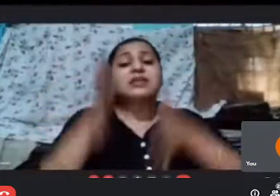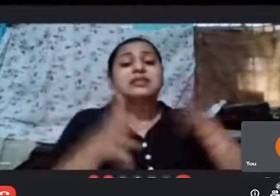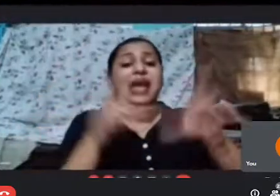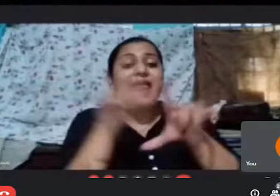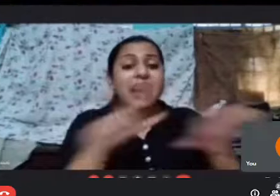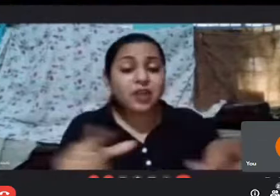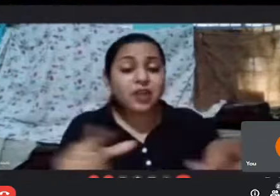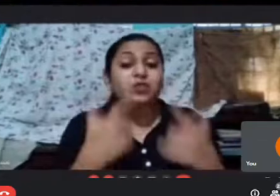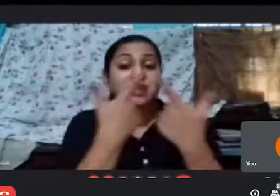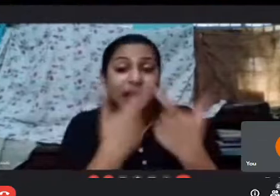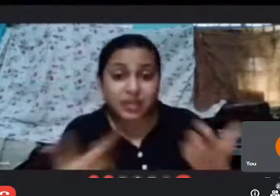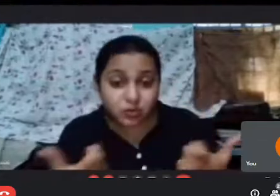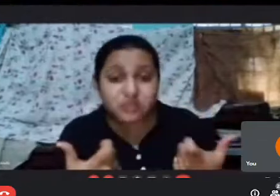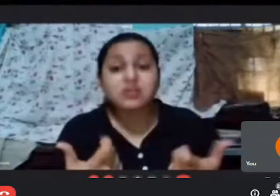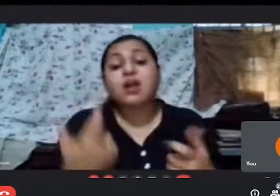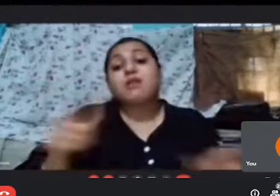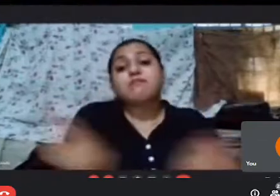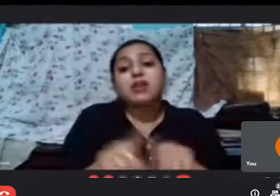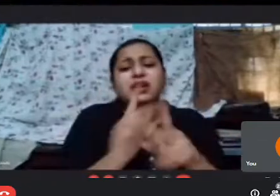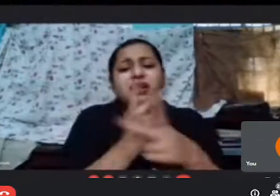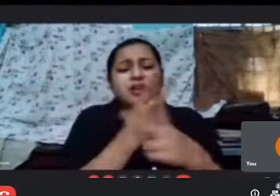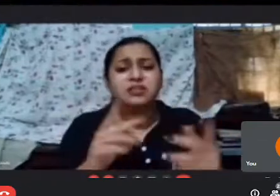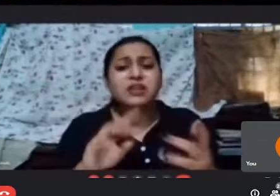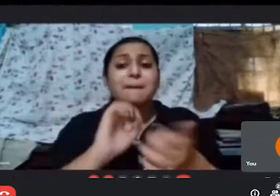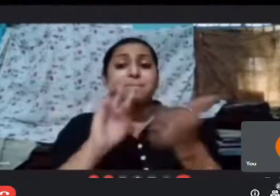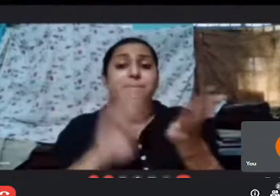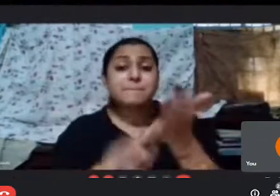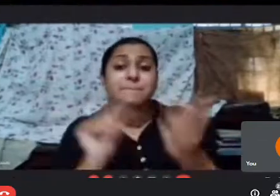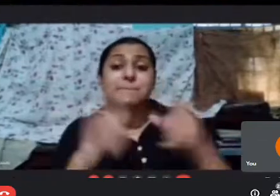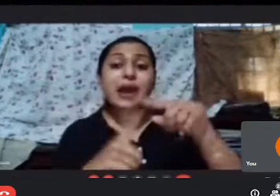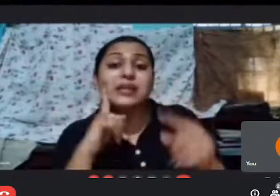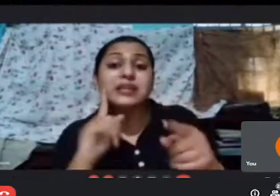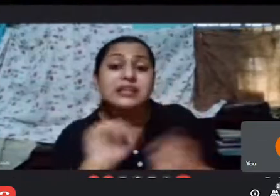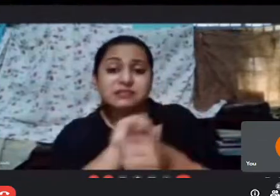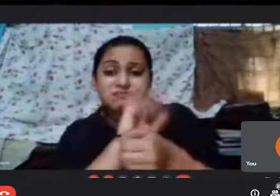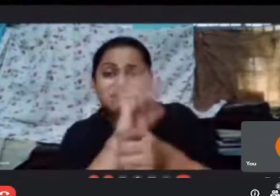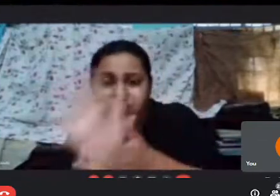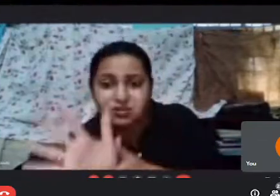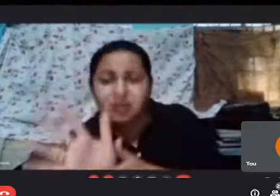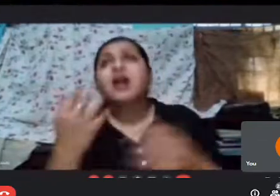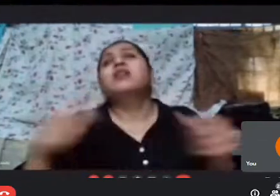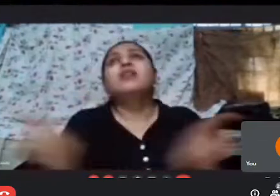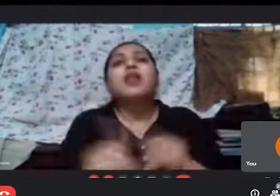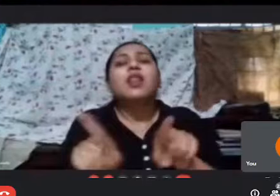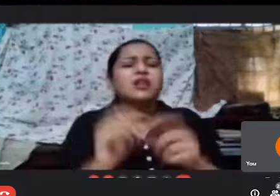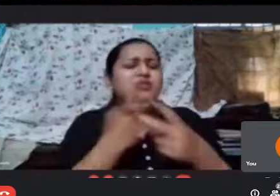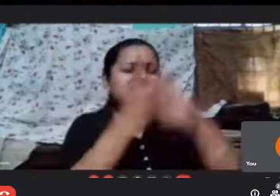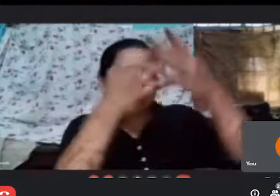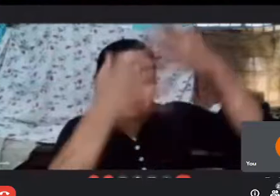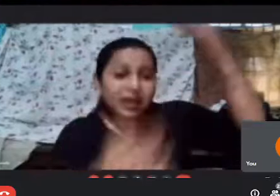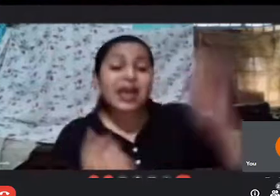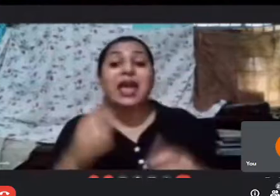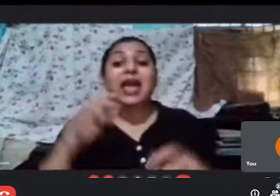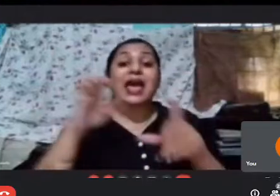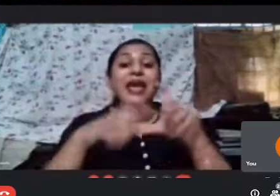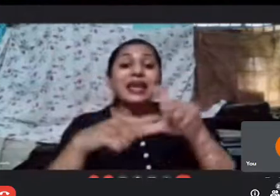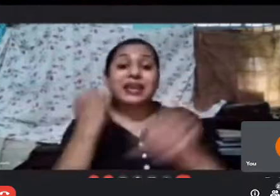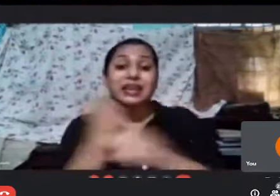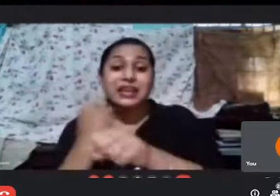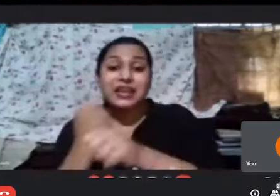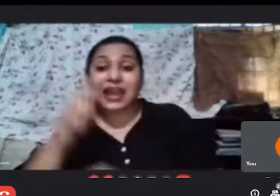endangerment, multilingualism, alternative education approaches, serious games, co-creative facilitation,